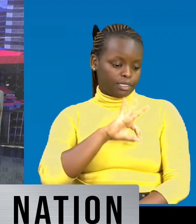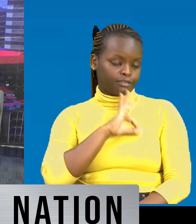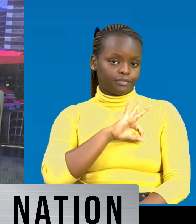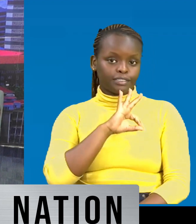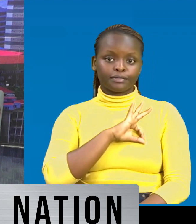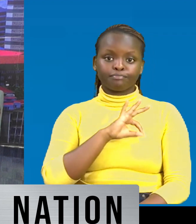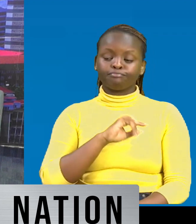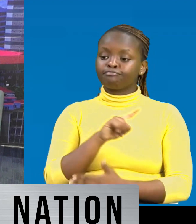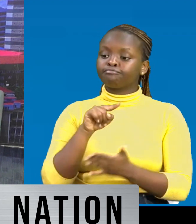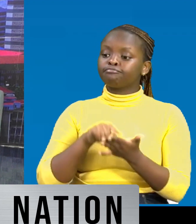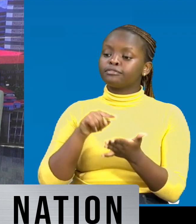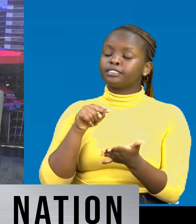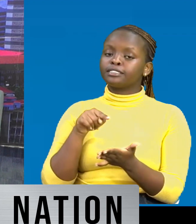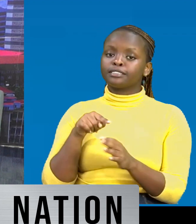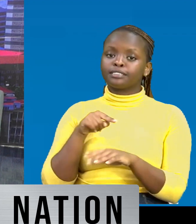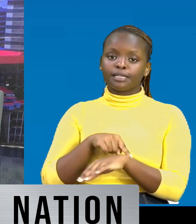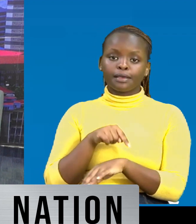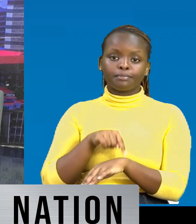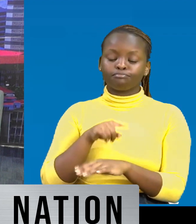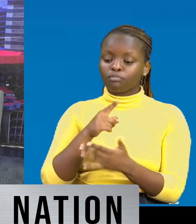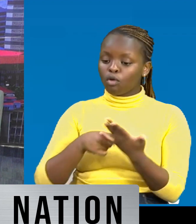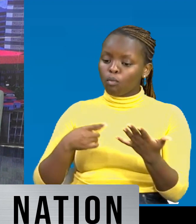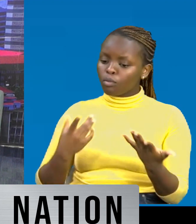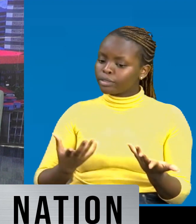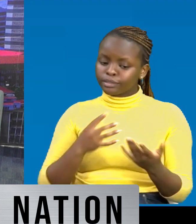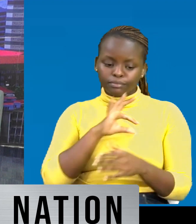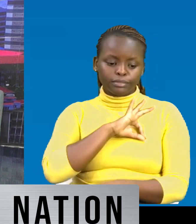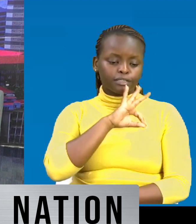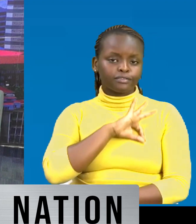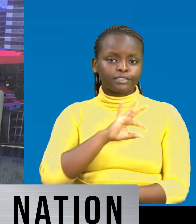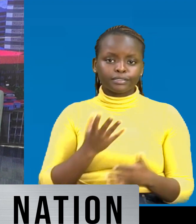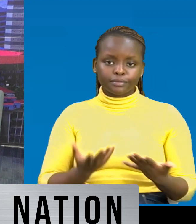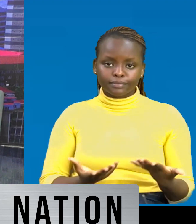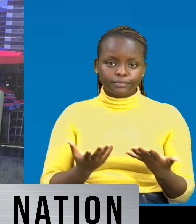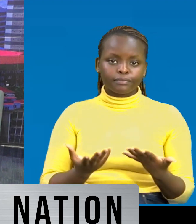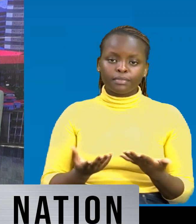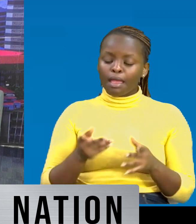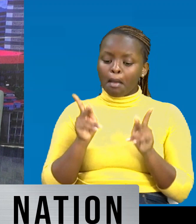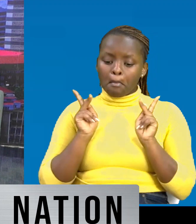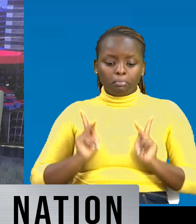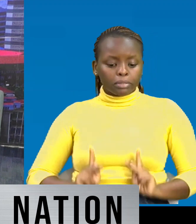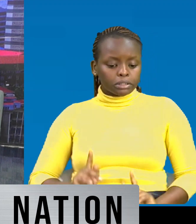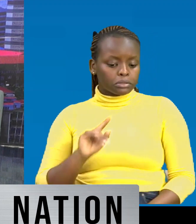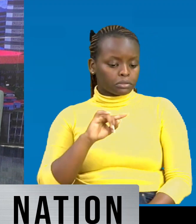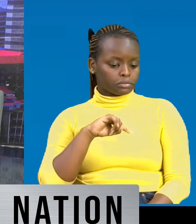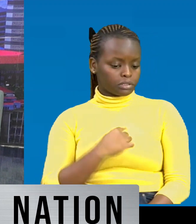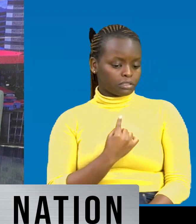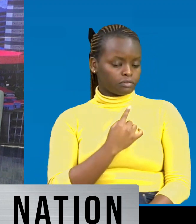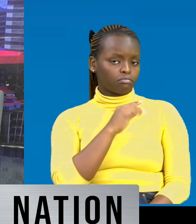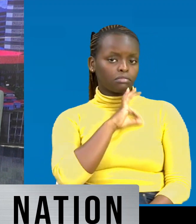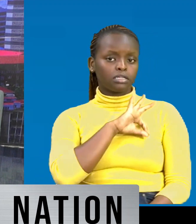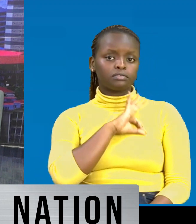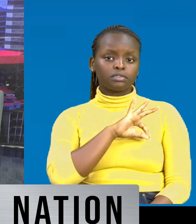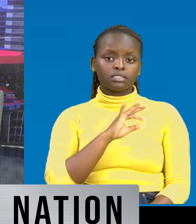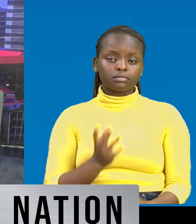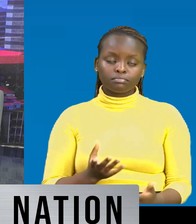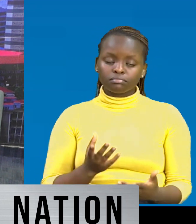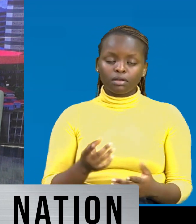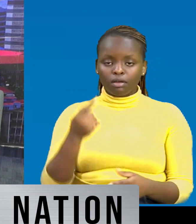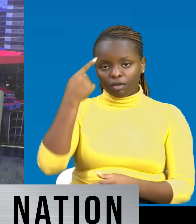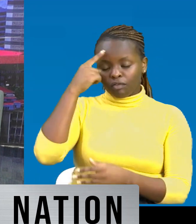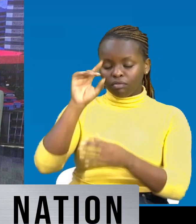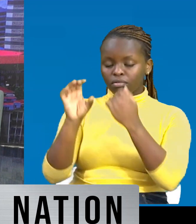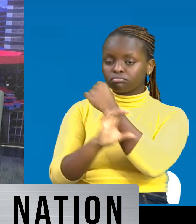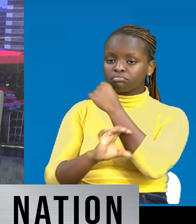At this point in time, we're asking ourselves, what are the benefits of this travel? Are they personal benefits, or are they benefits for this country? No, you stated we